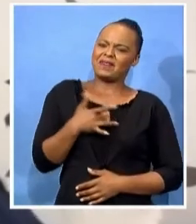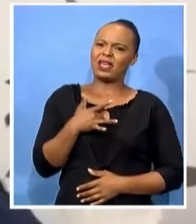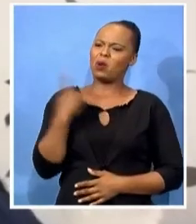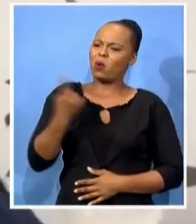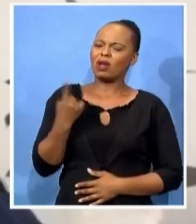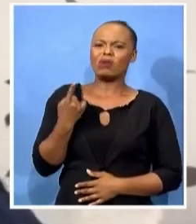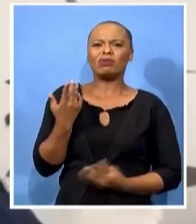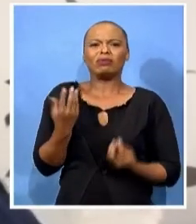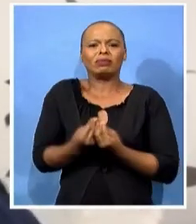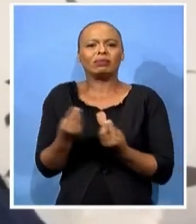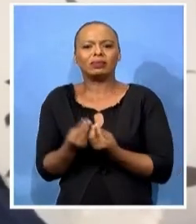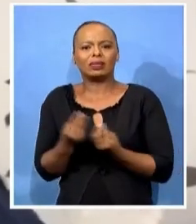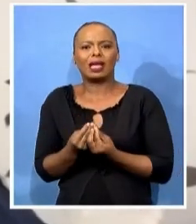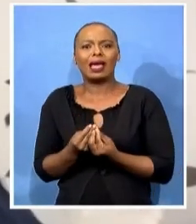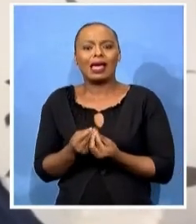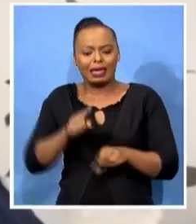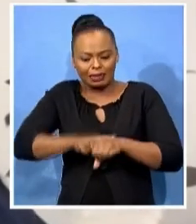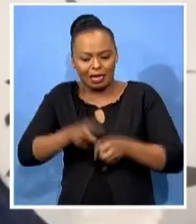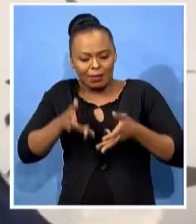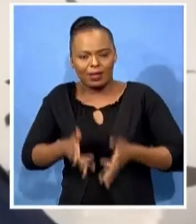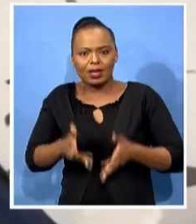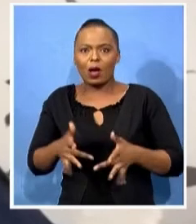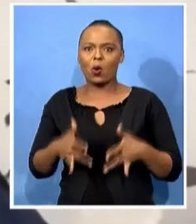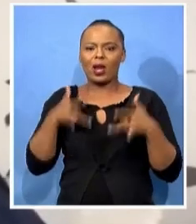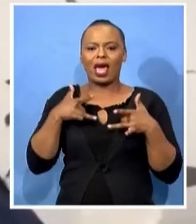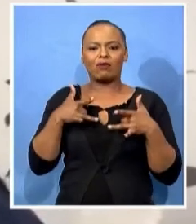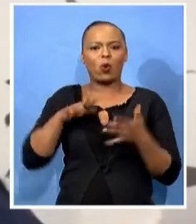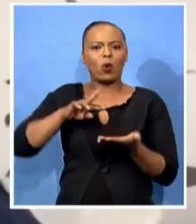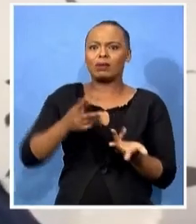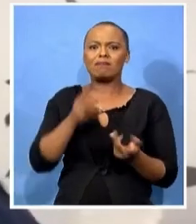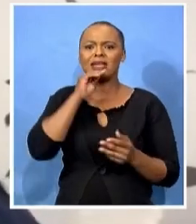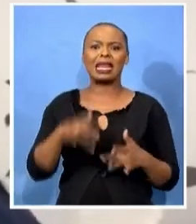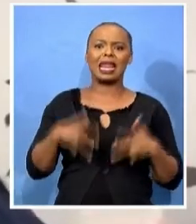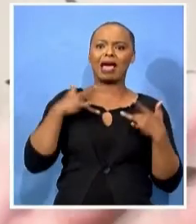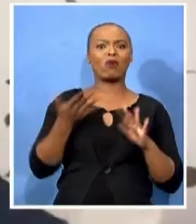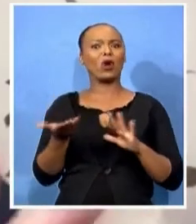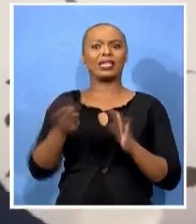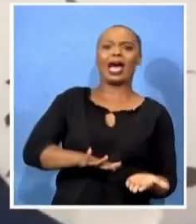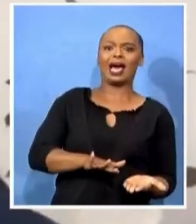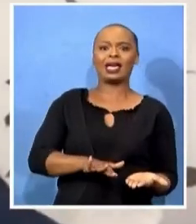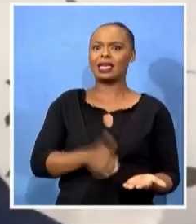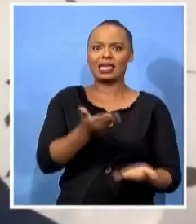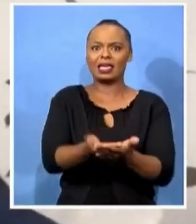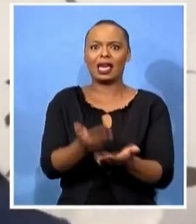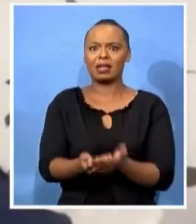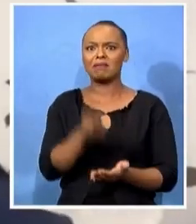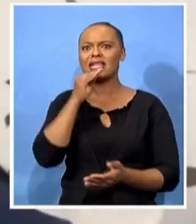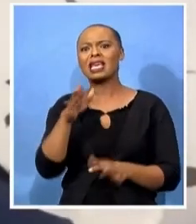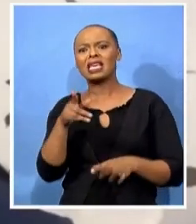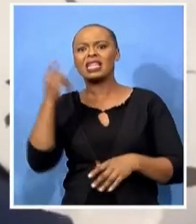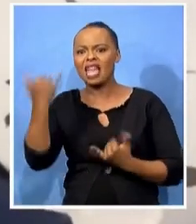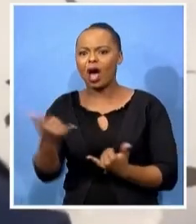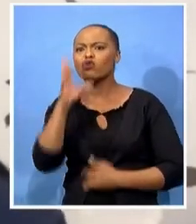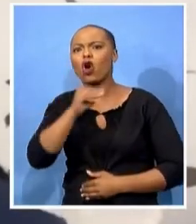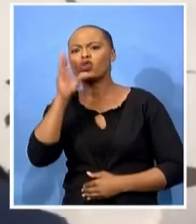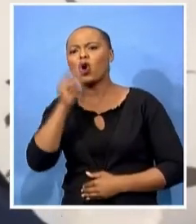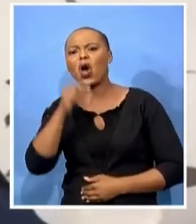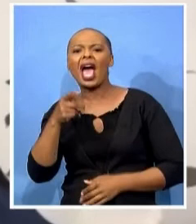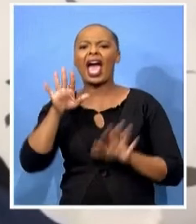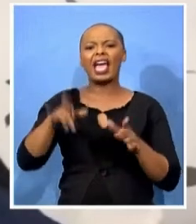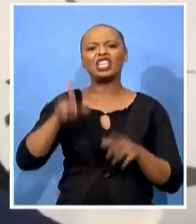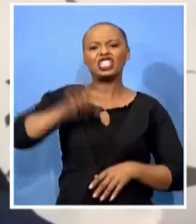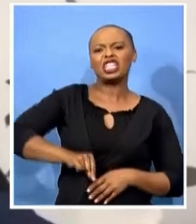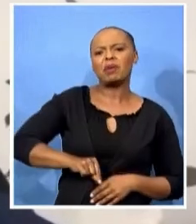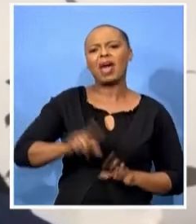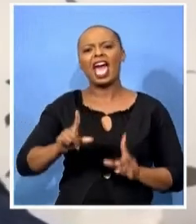life or death situation, and we cannot be talking about what's affordable and what's not affordable when there are superfluous priorities that the